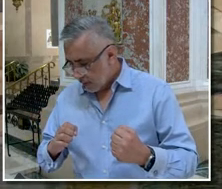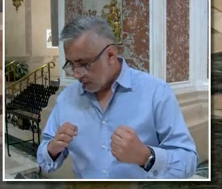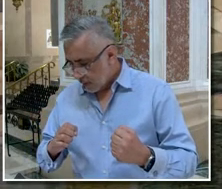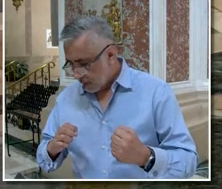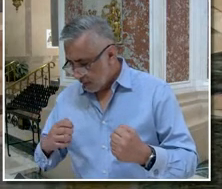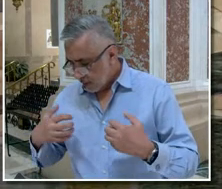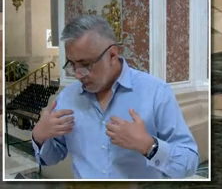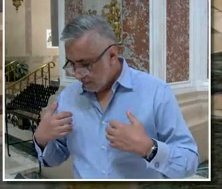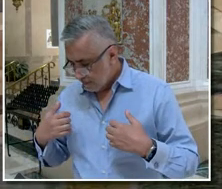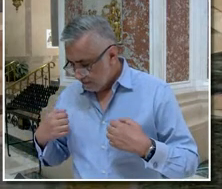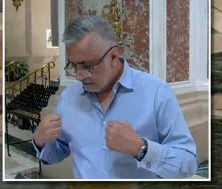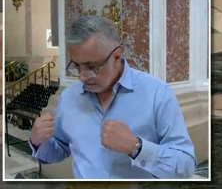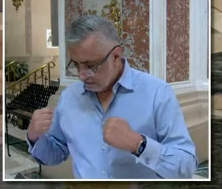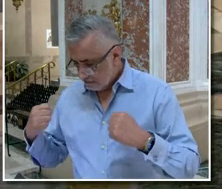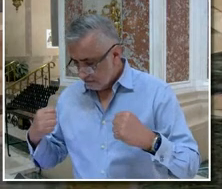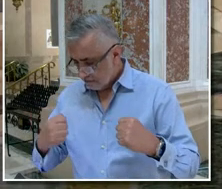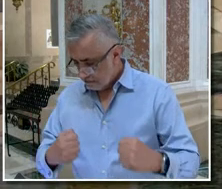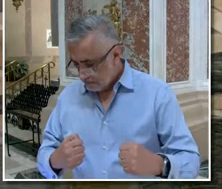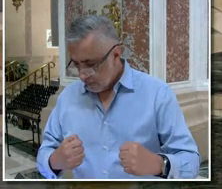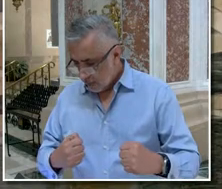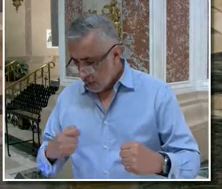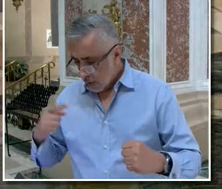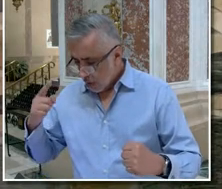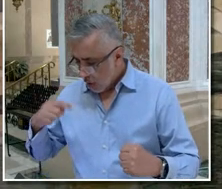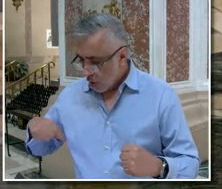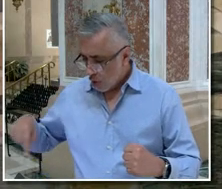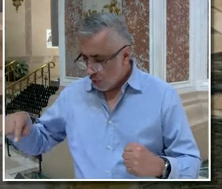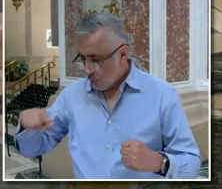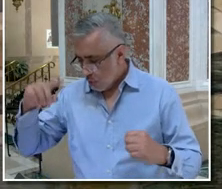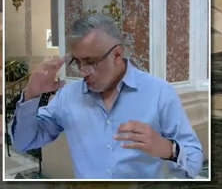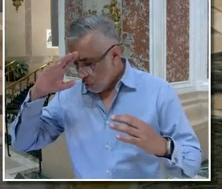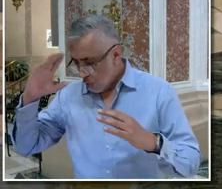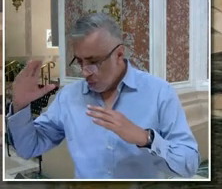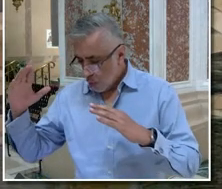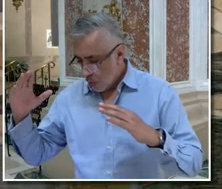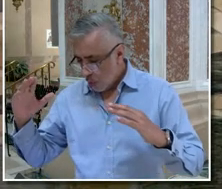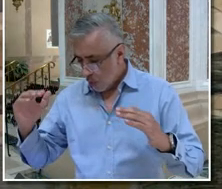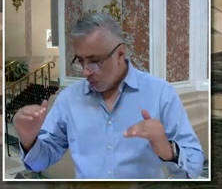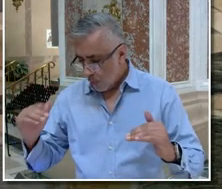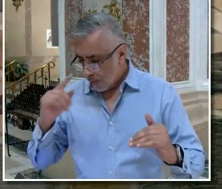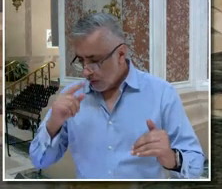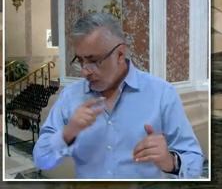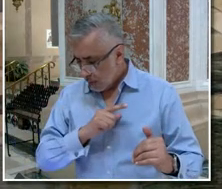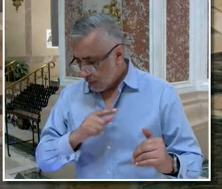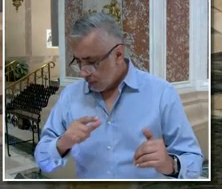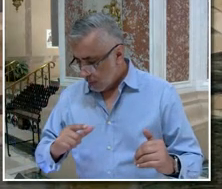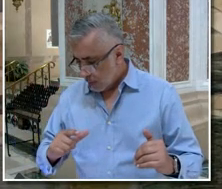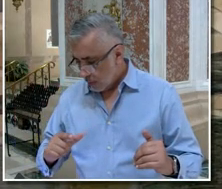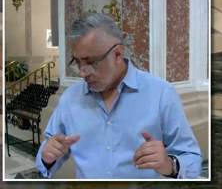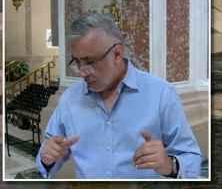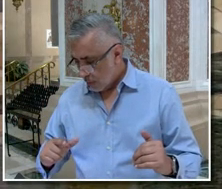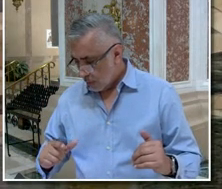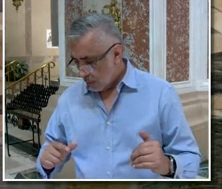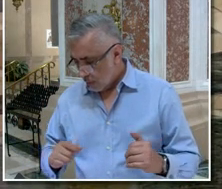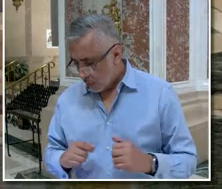stout-hearted, all you who hope in the